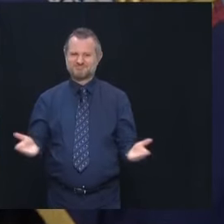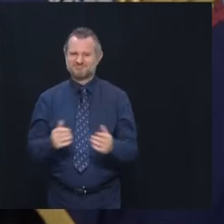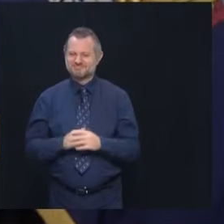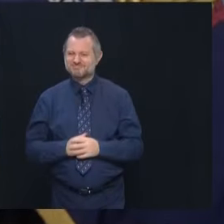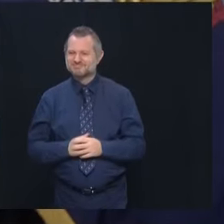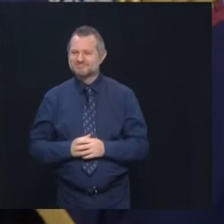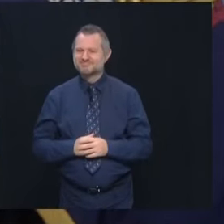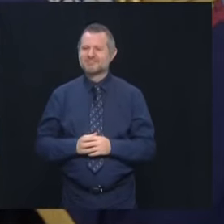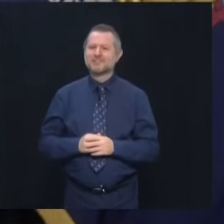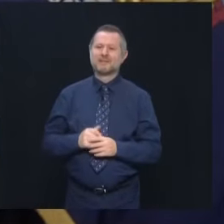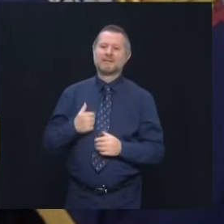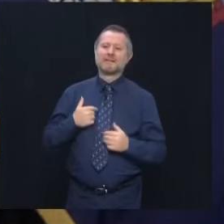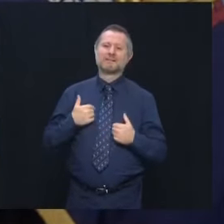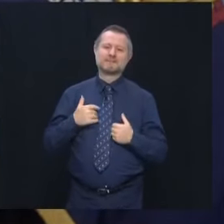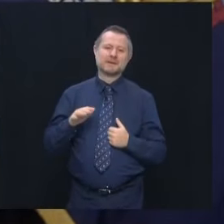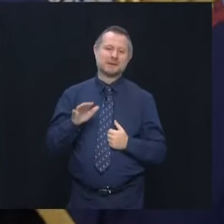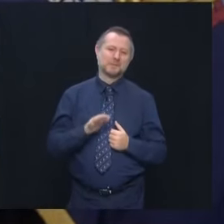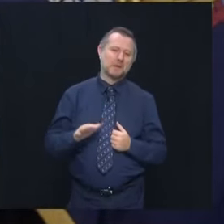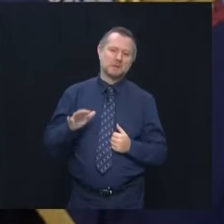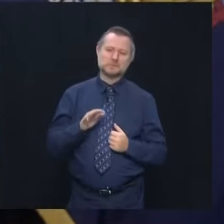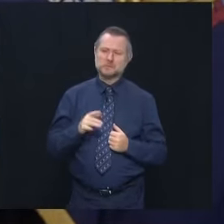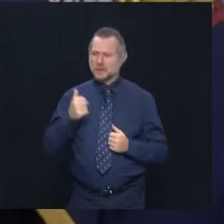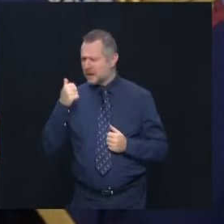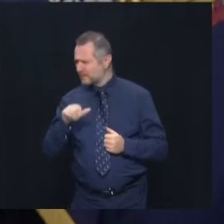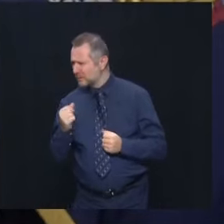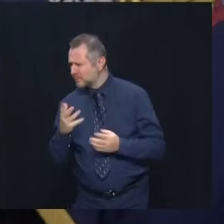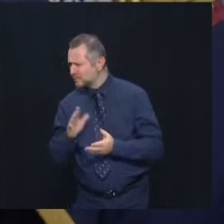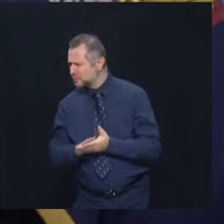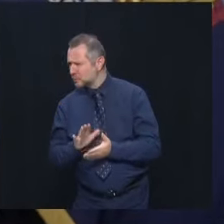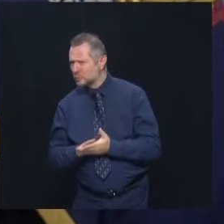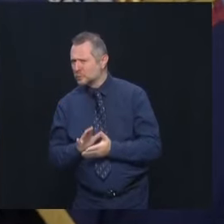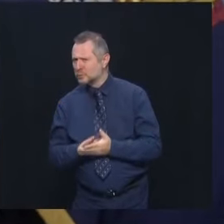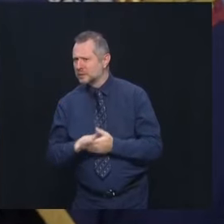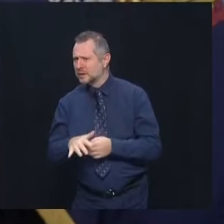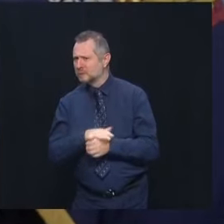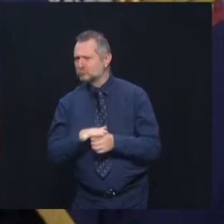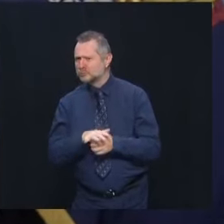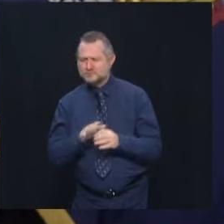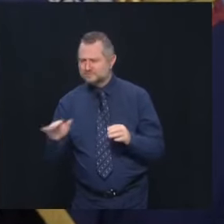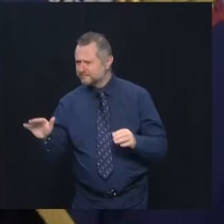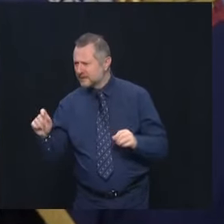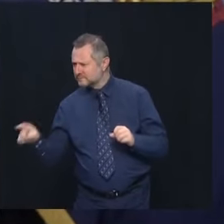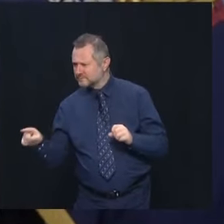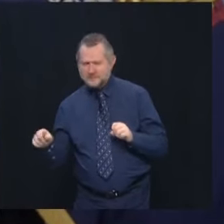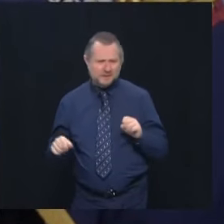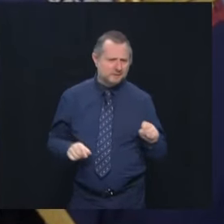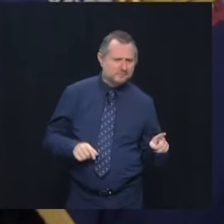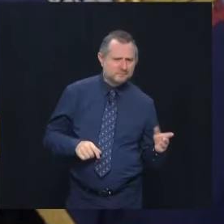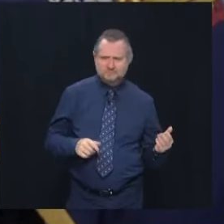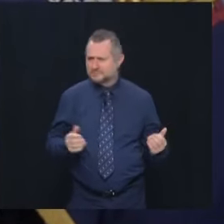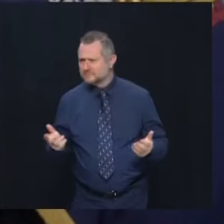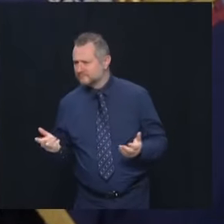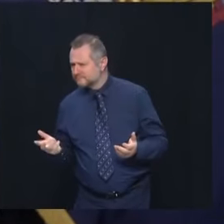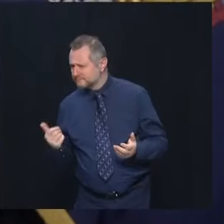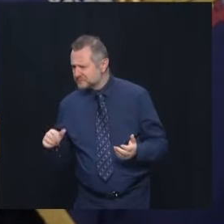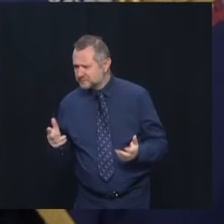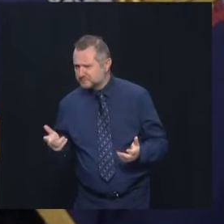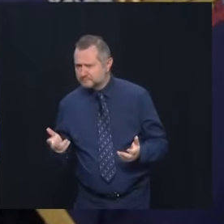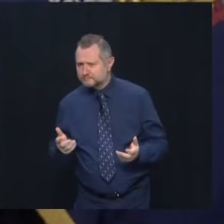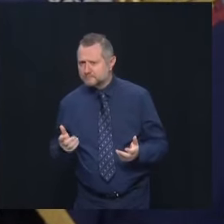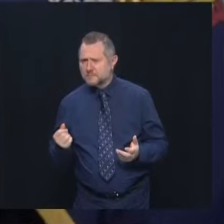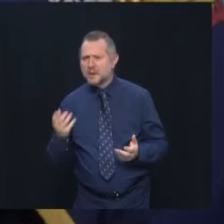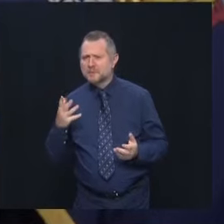There are about, do you remember the numbers of schools we said were in these areas? Mike said it. How many were